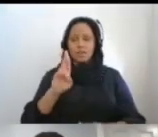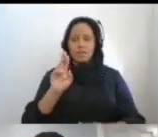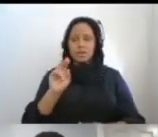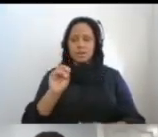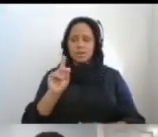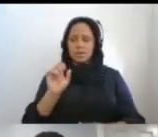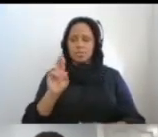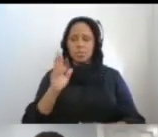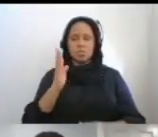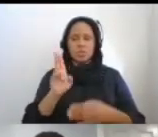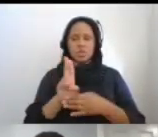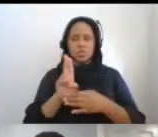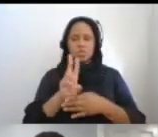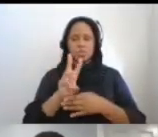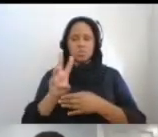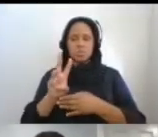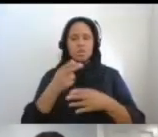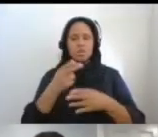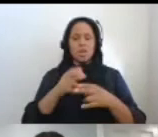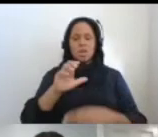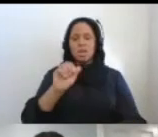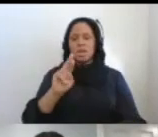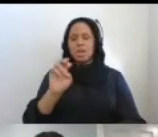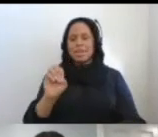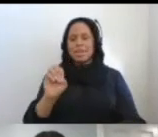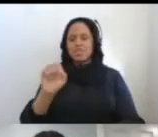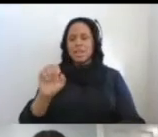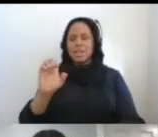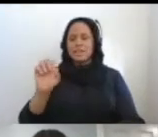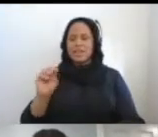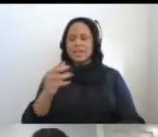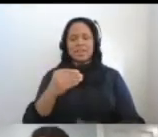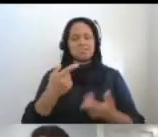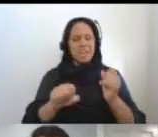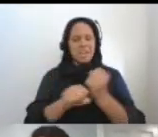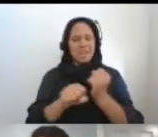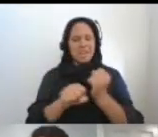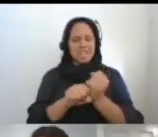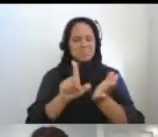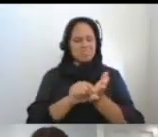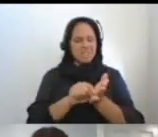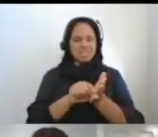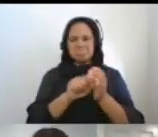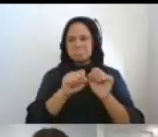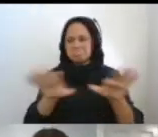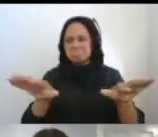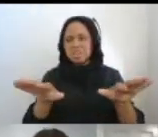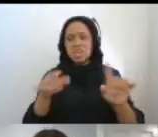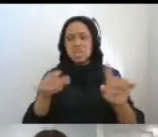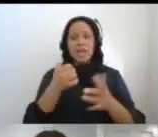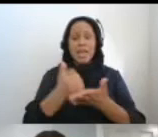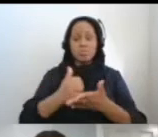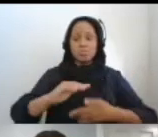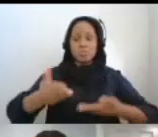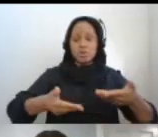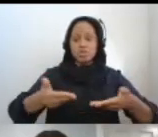try to advertise on different maybe newspapers to help and recruit staff for the participant if the family